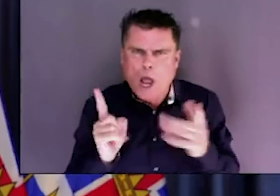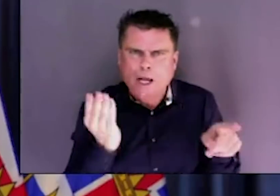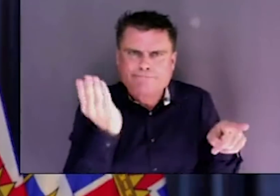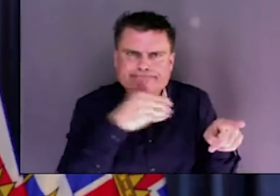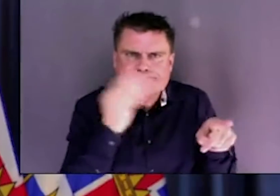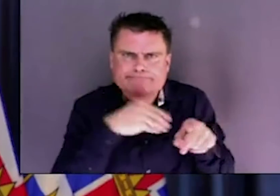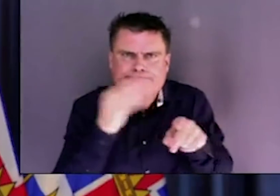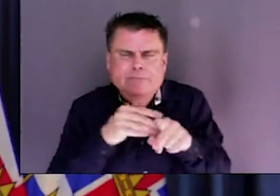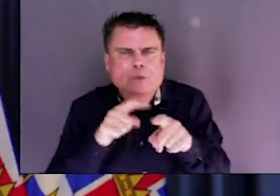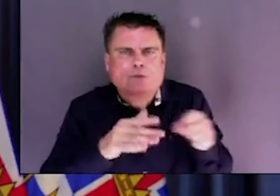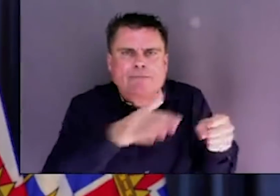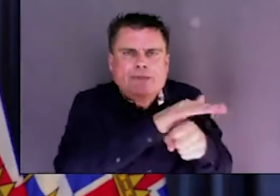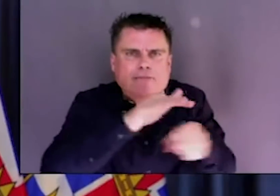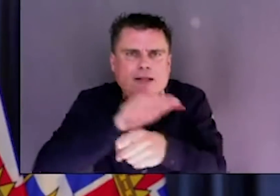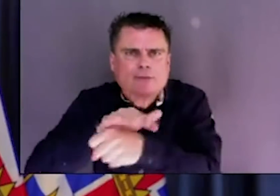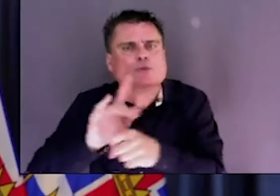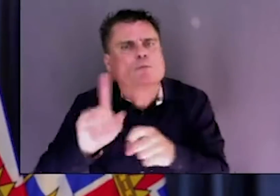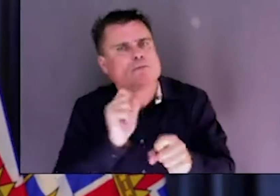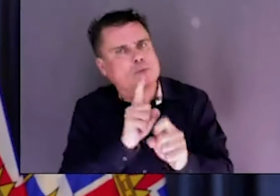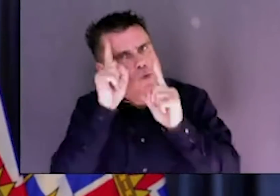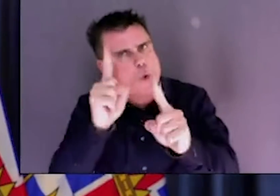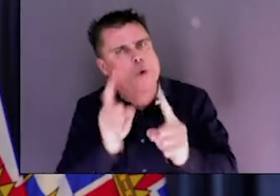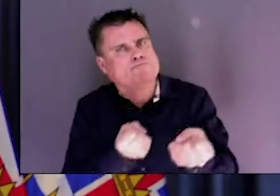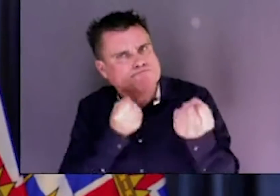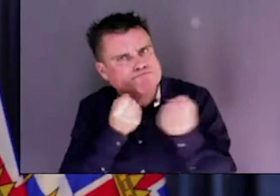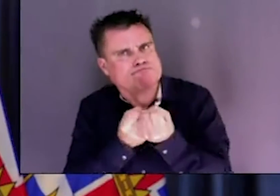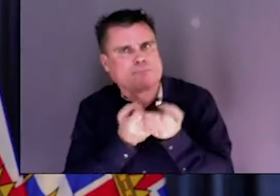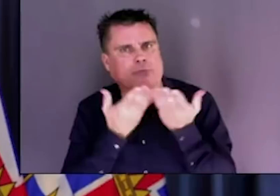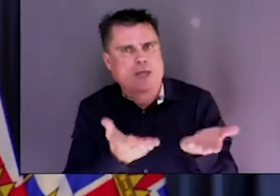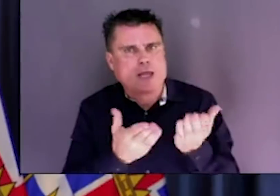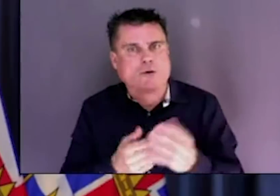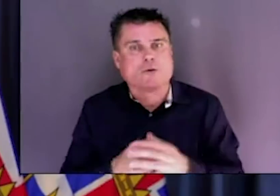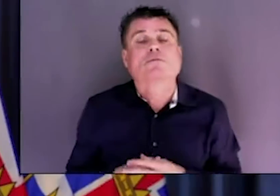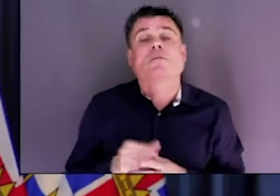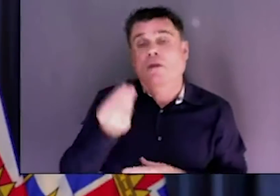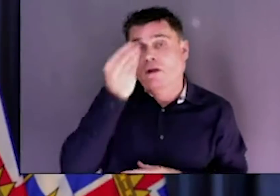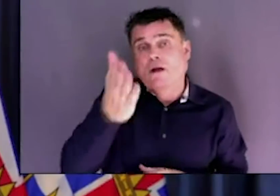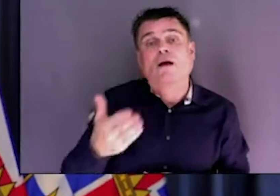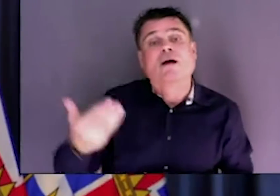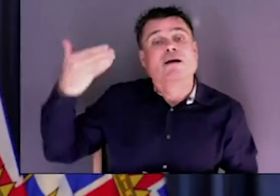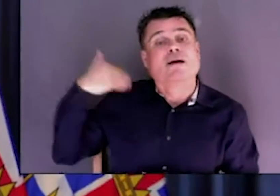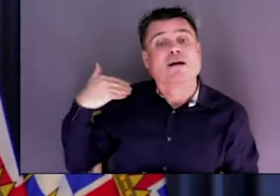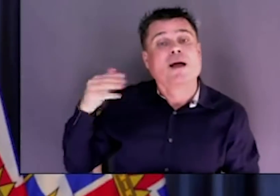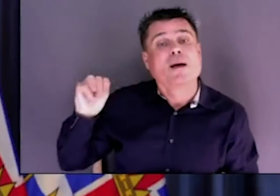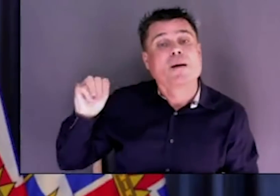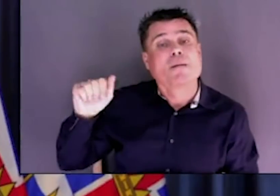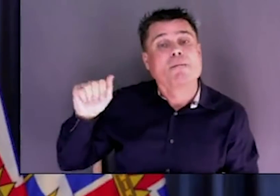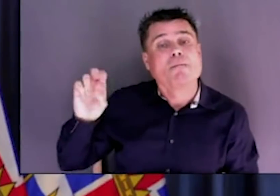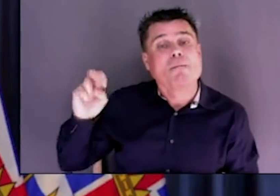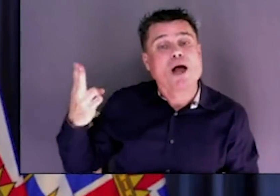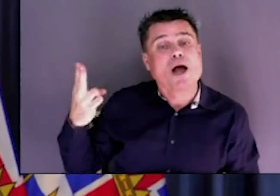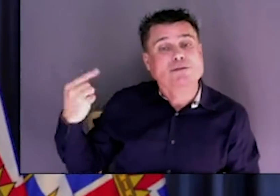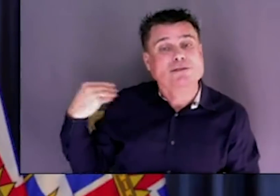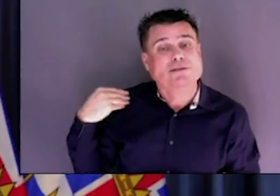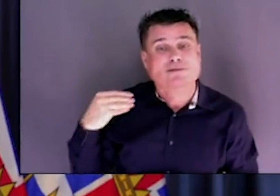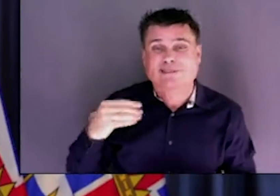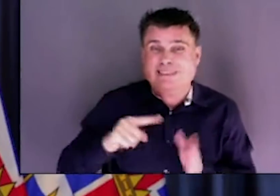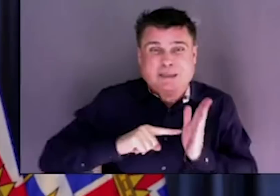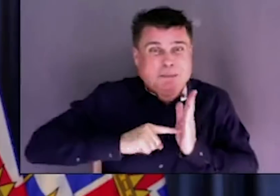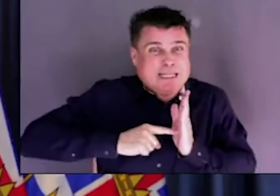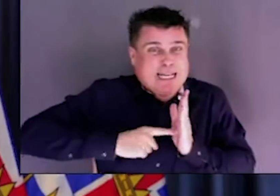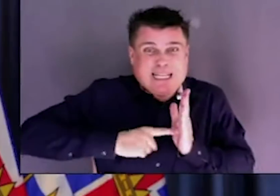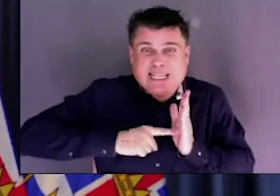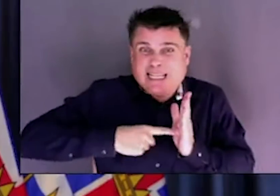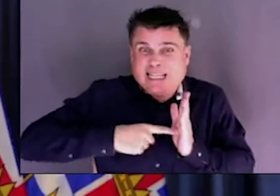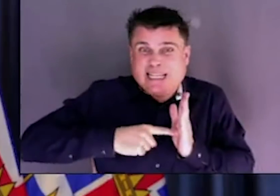March and April, that this is the beginning, not the end, of our response to COVID-19. We heard from the federal government just this week